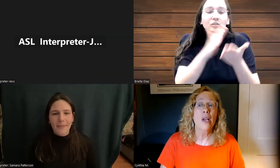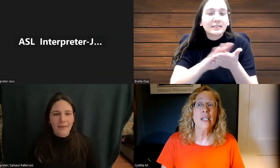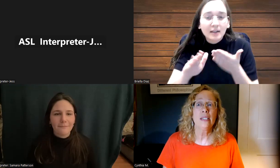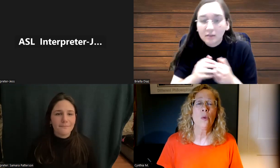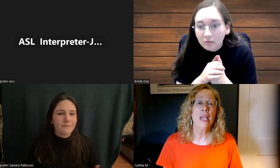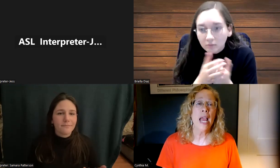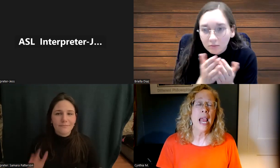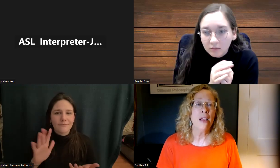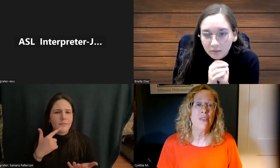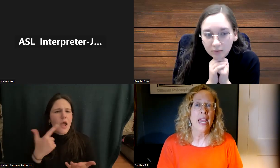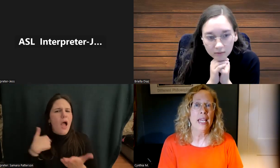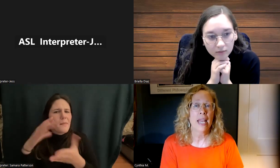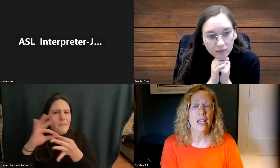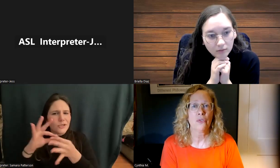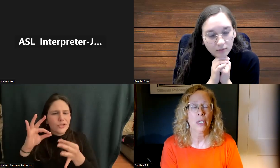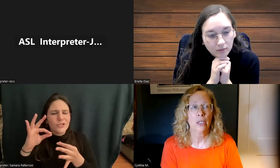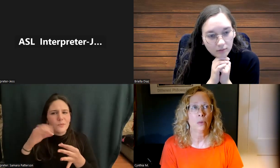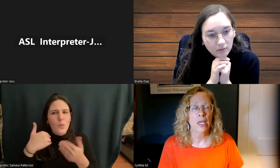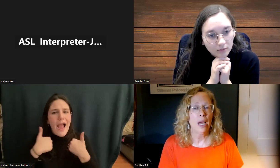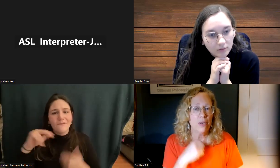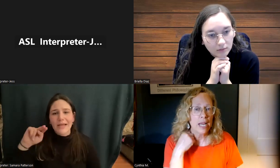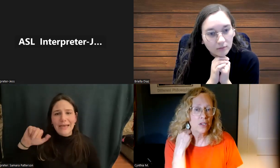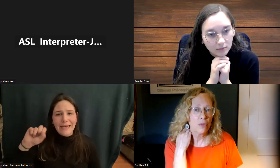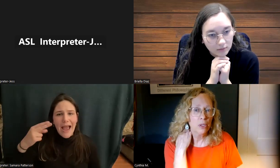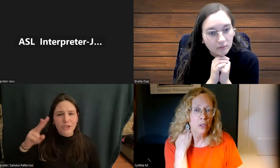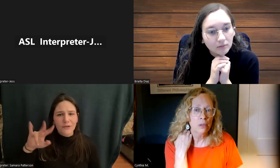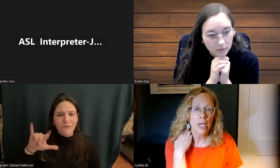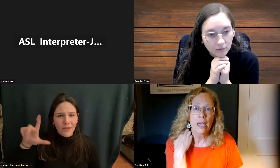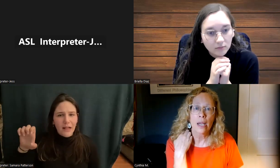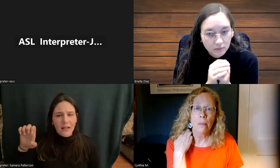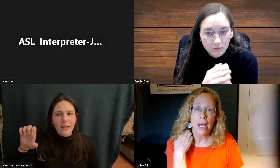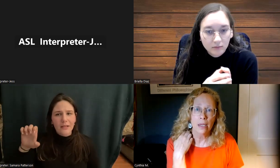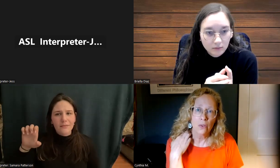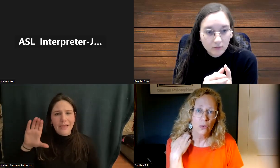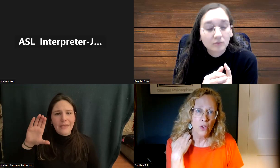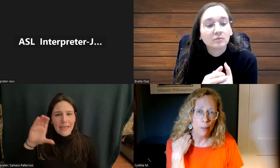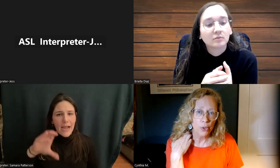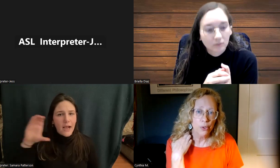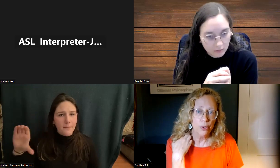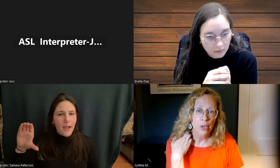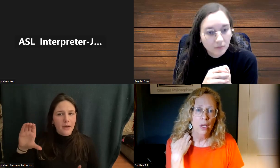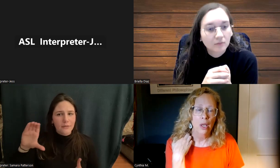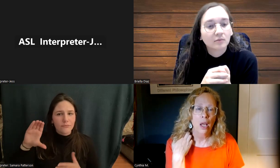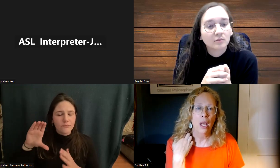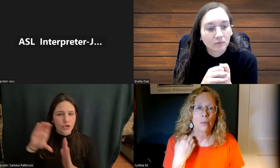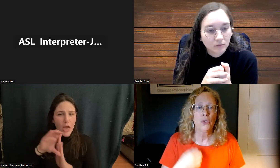And I want to say we have a Nashville Canine Companions